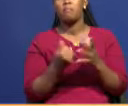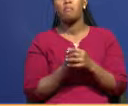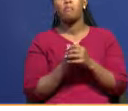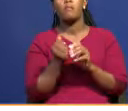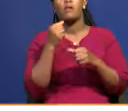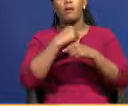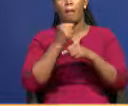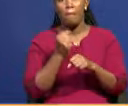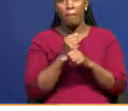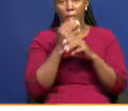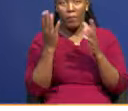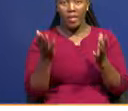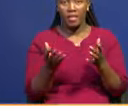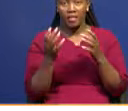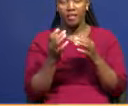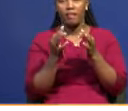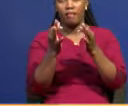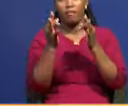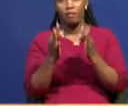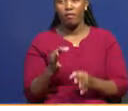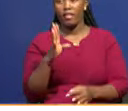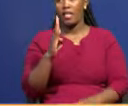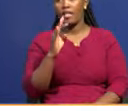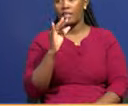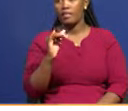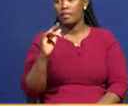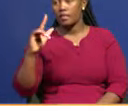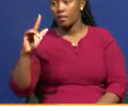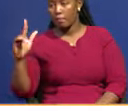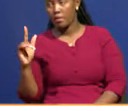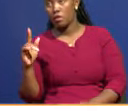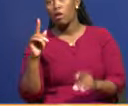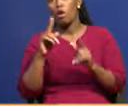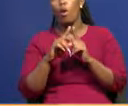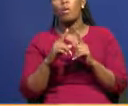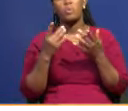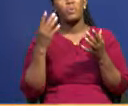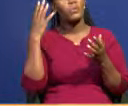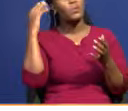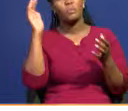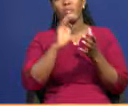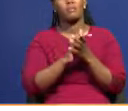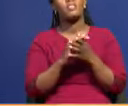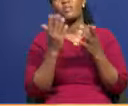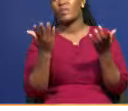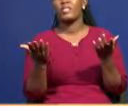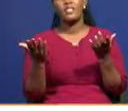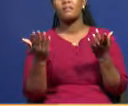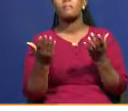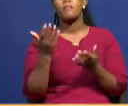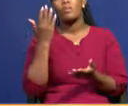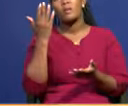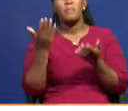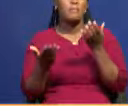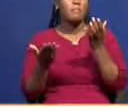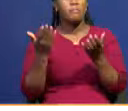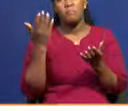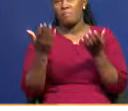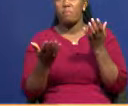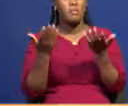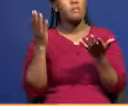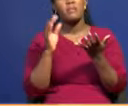making the finance bill. Mm-hmm. But I want to believe that they may not necessarily take in